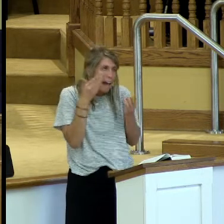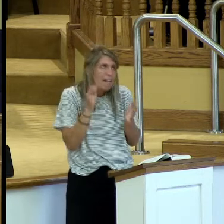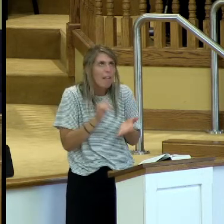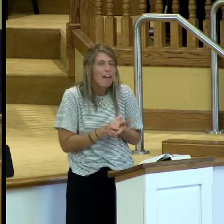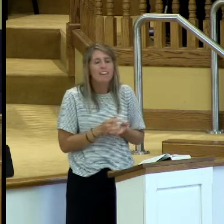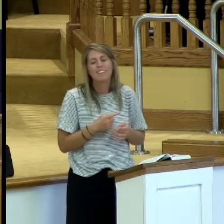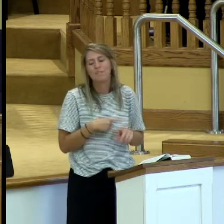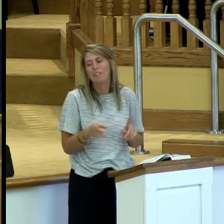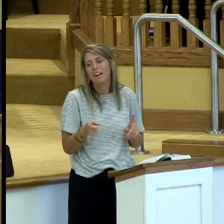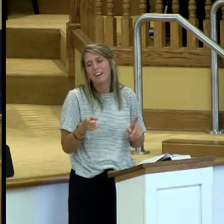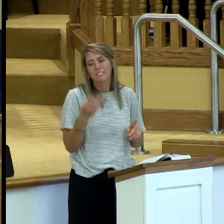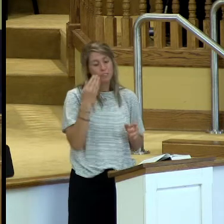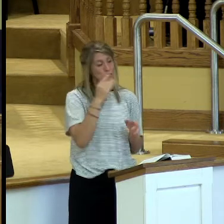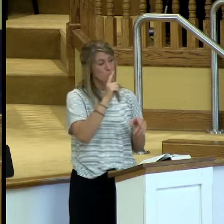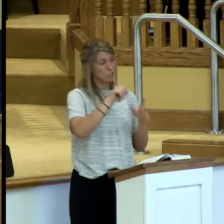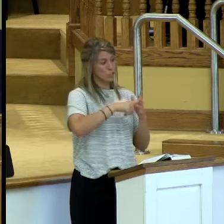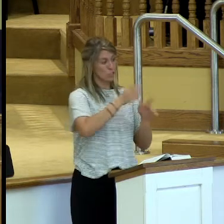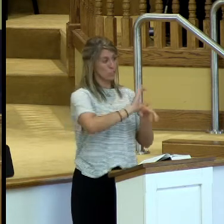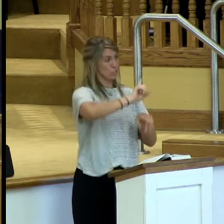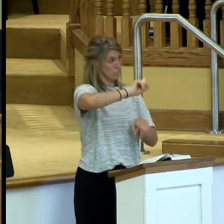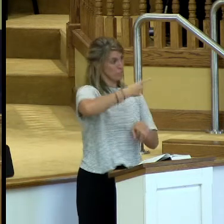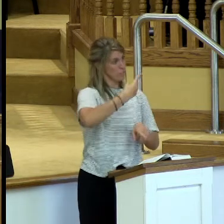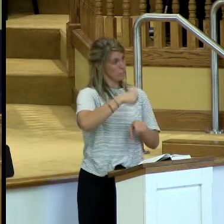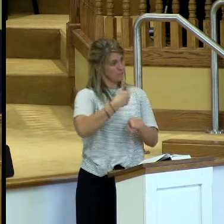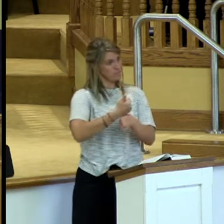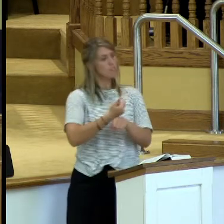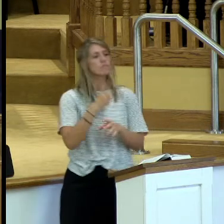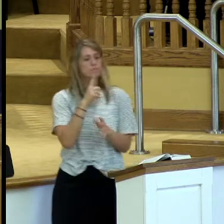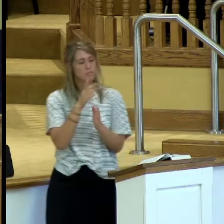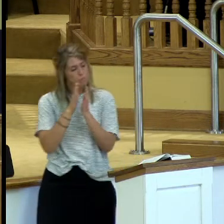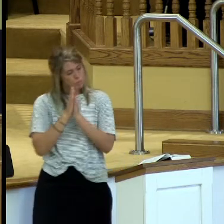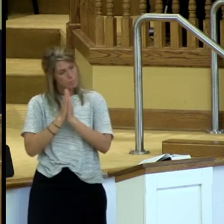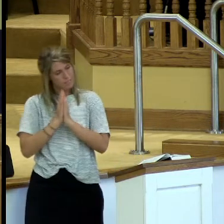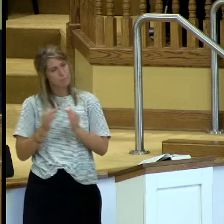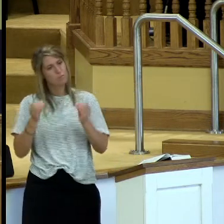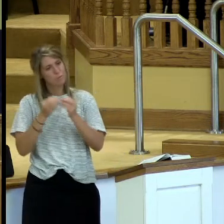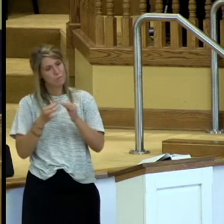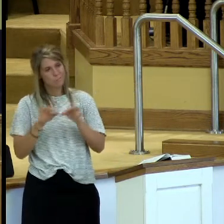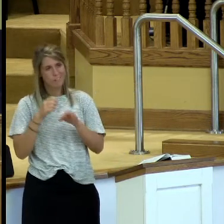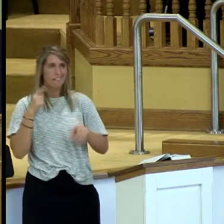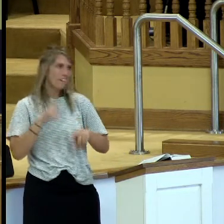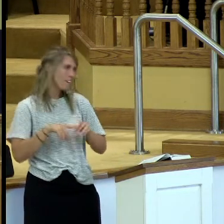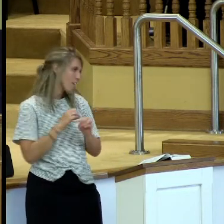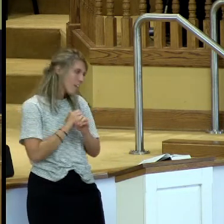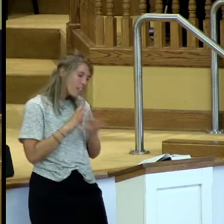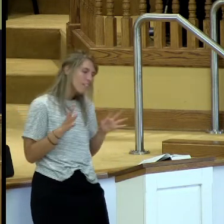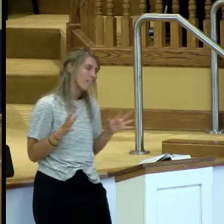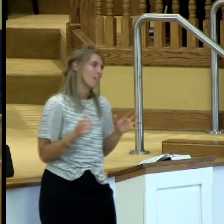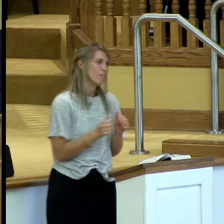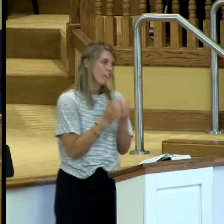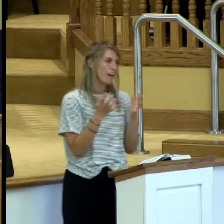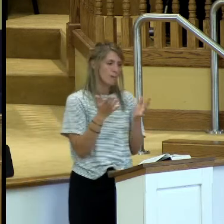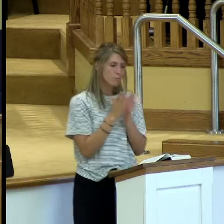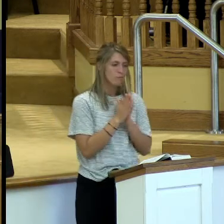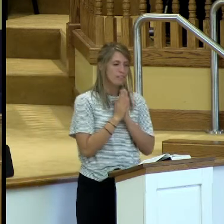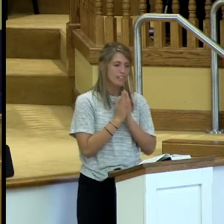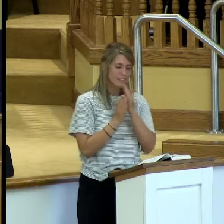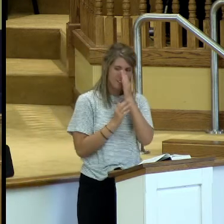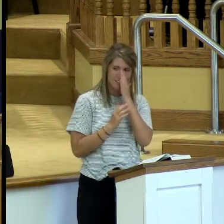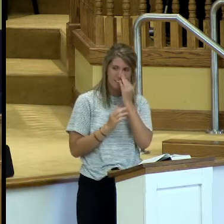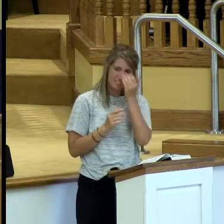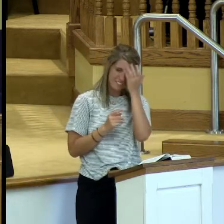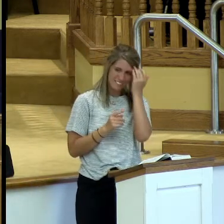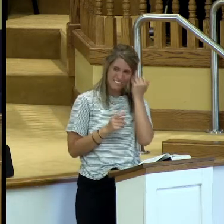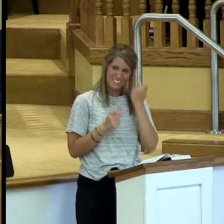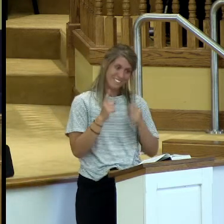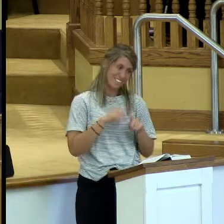that. You know what starts churches first? Prayer. I can do nothing without it. Apparently, sometimes I can't do nothing